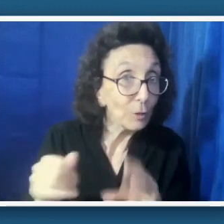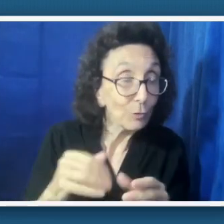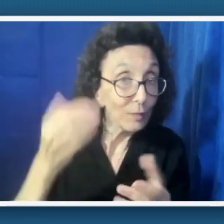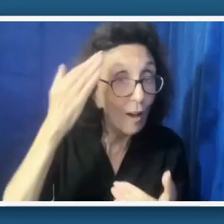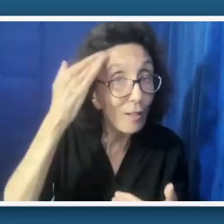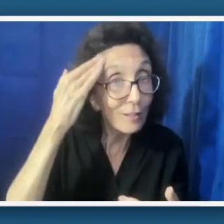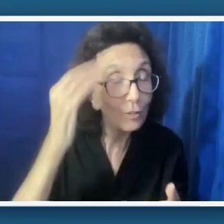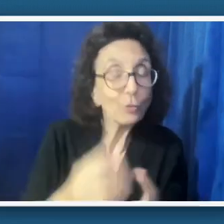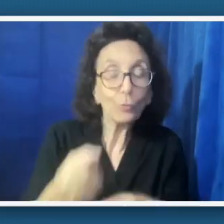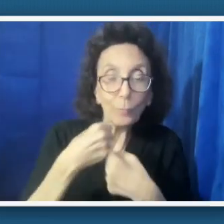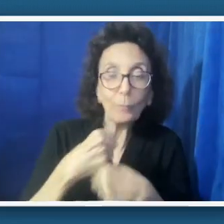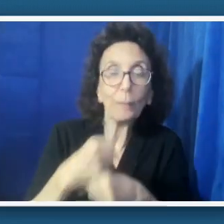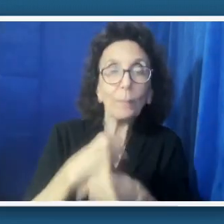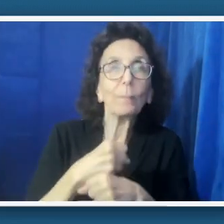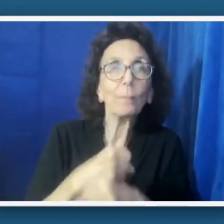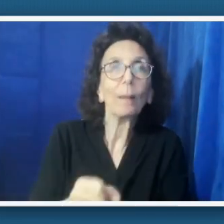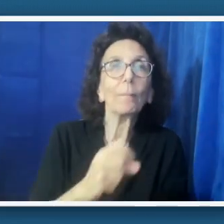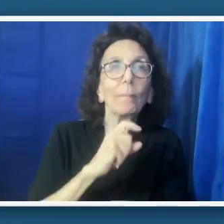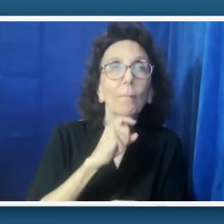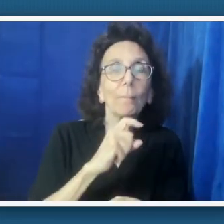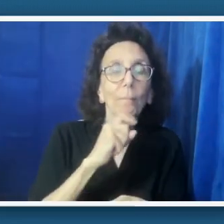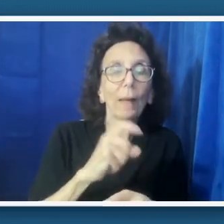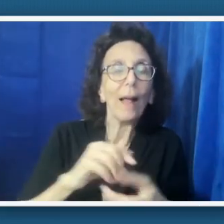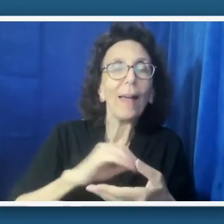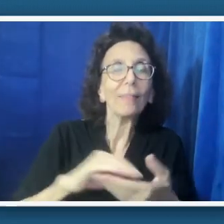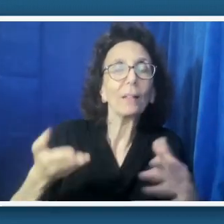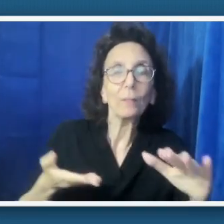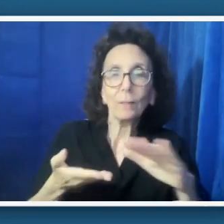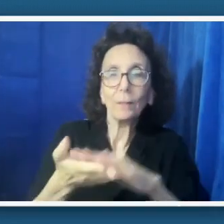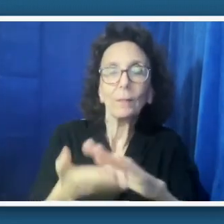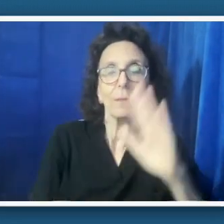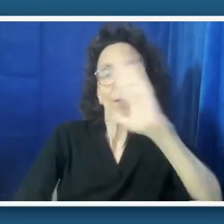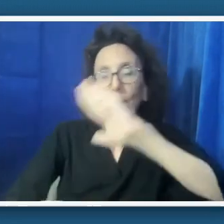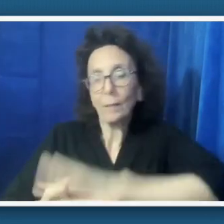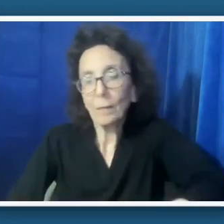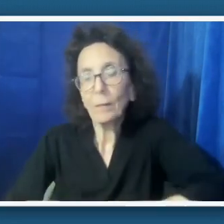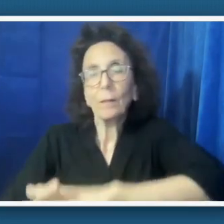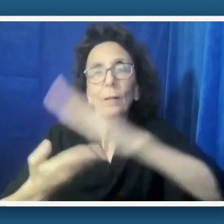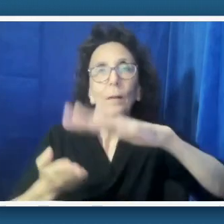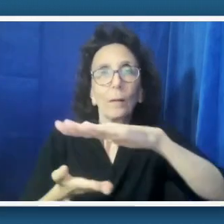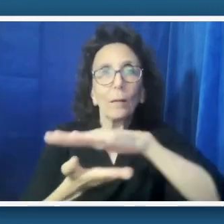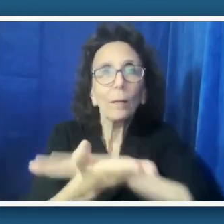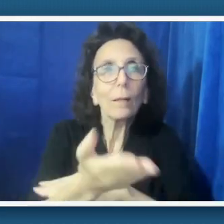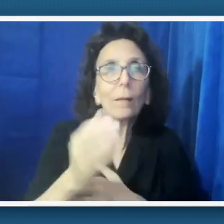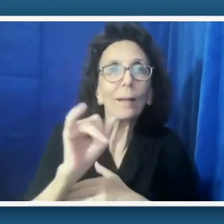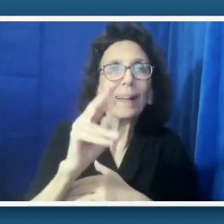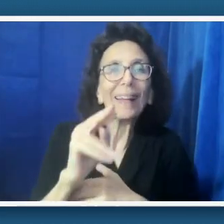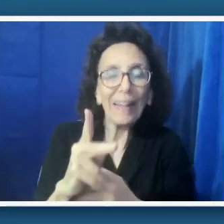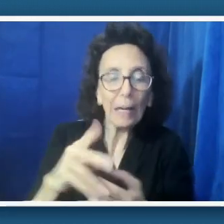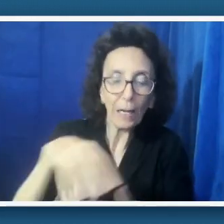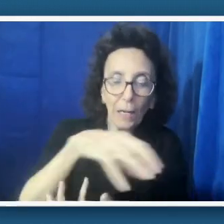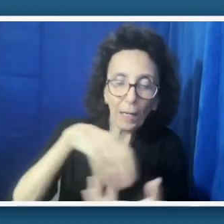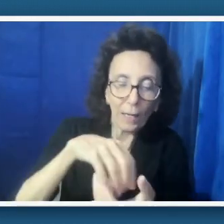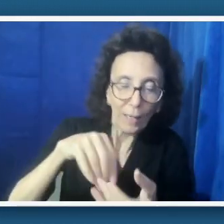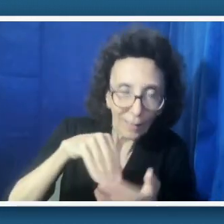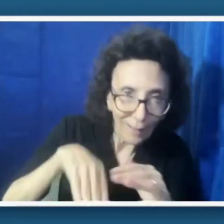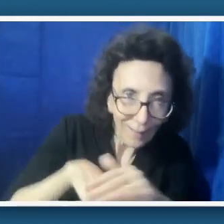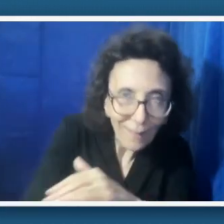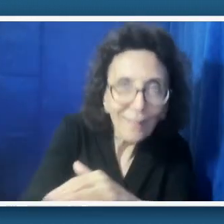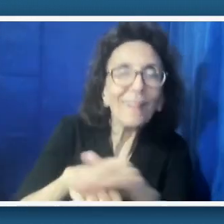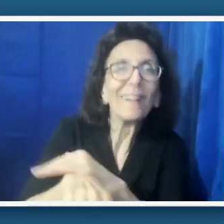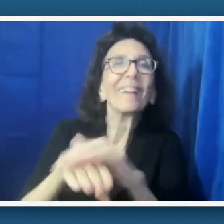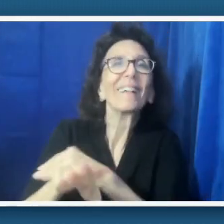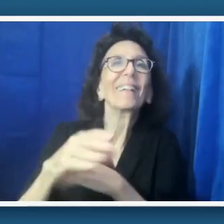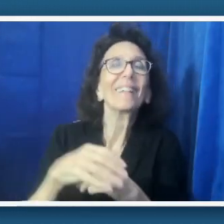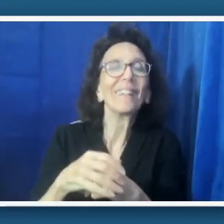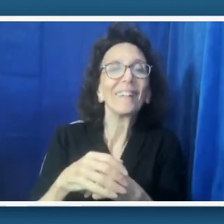metal, the technology of the printing press, the chemicals associated with the ink that was used. Then you also have, once you have this